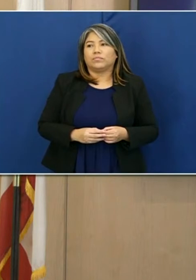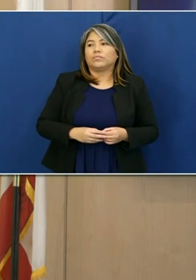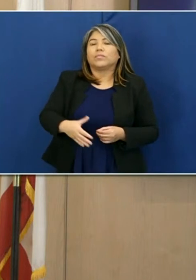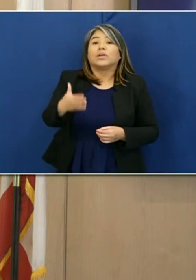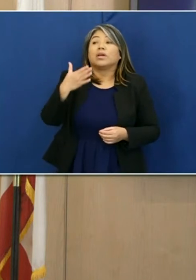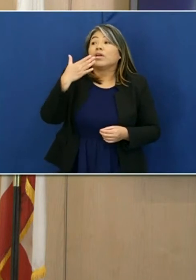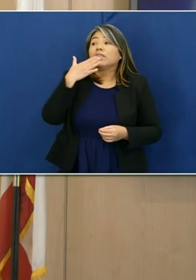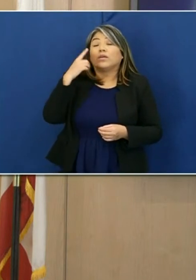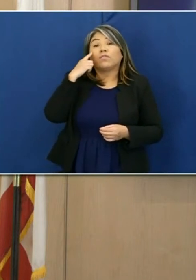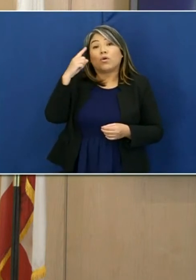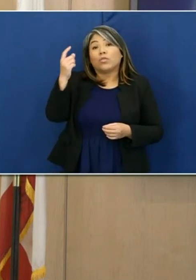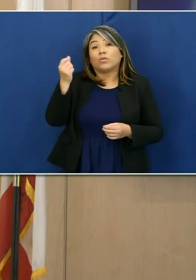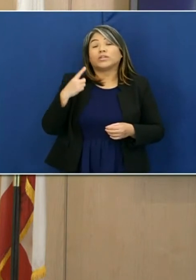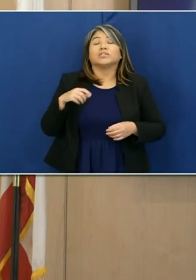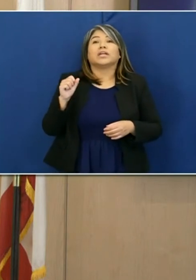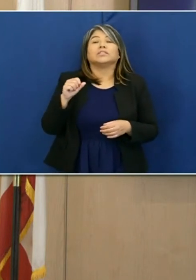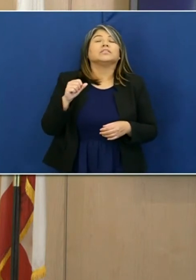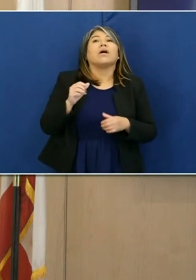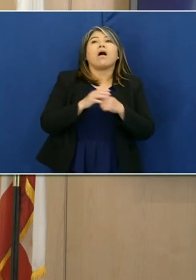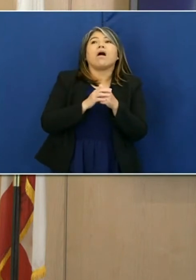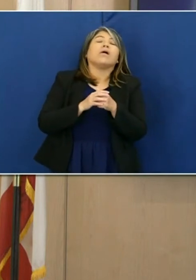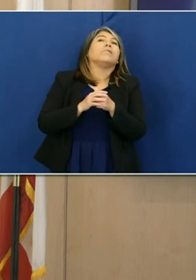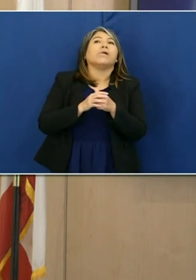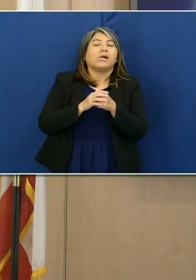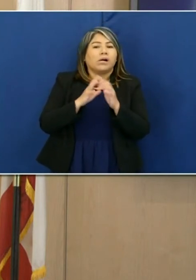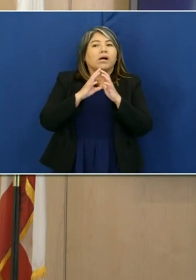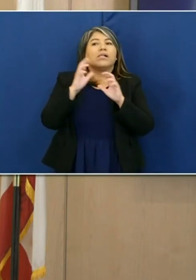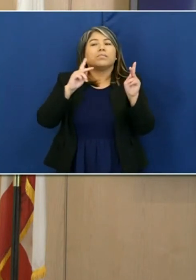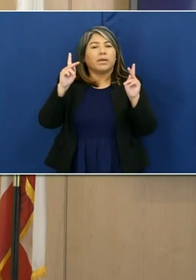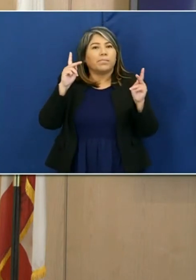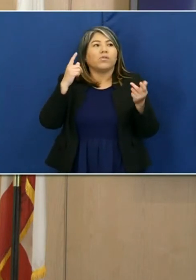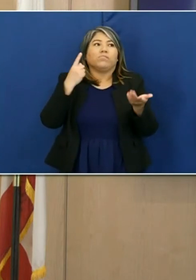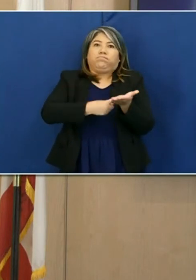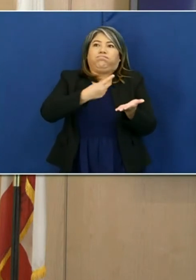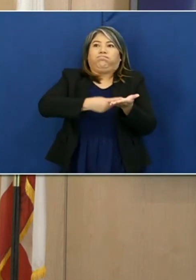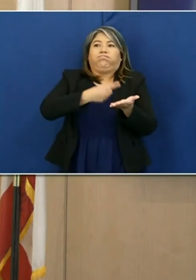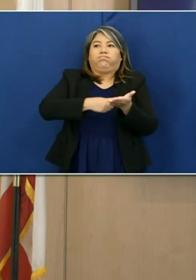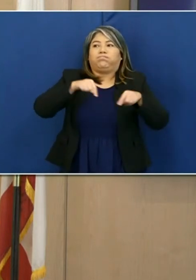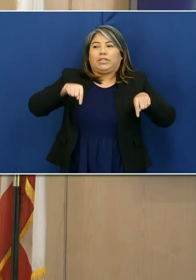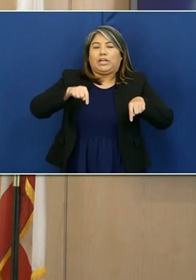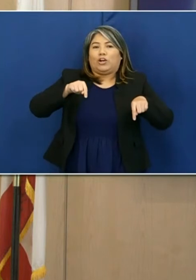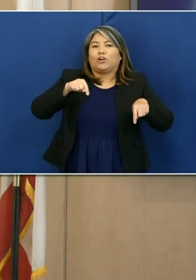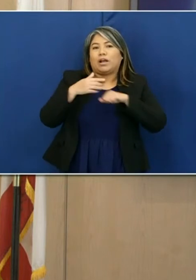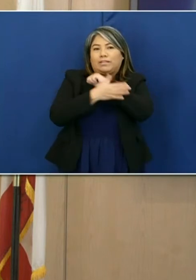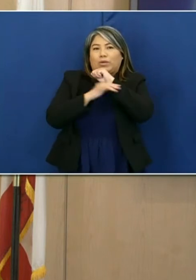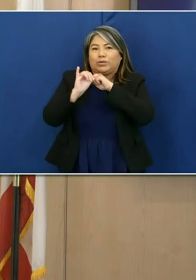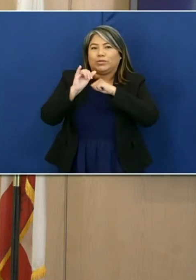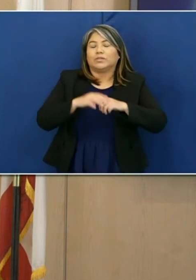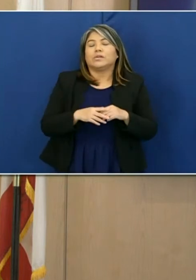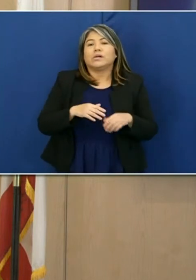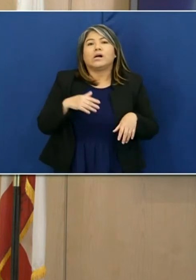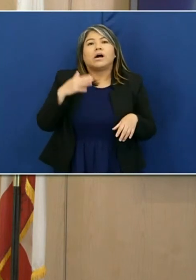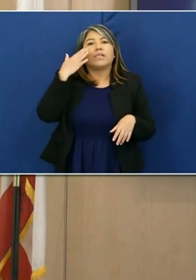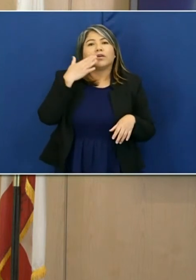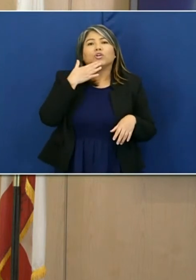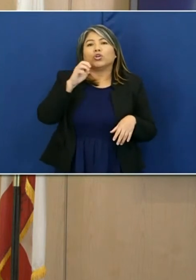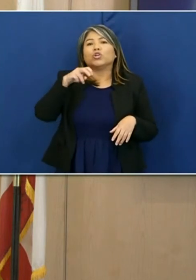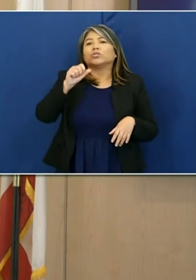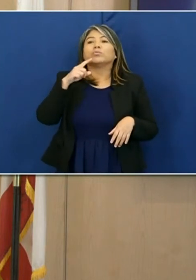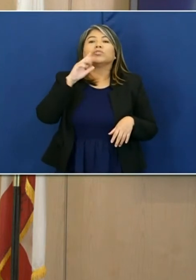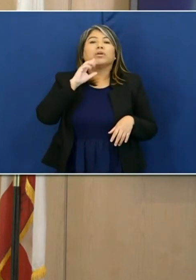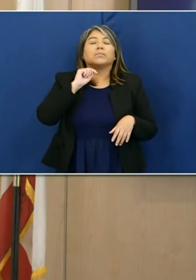Thank you. Thank you for the question. It's been top of mind for a lot of folks and certainly for everyone here at the county. I think the good news is we are talking about